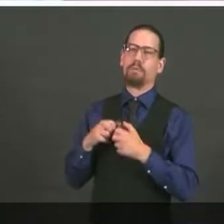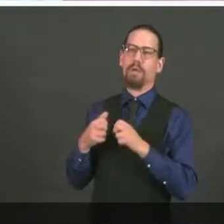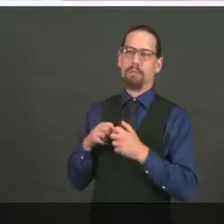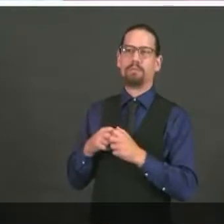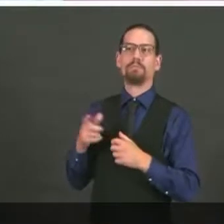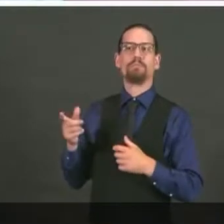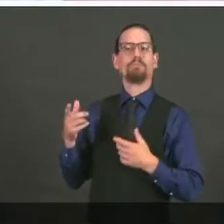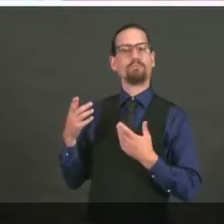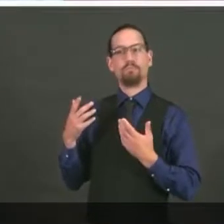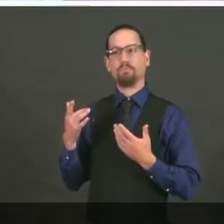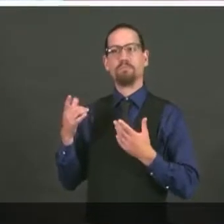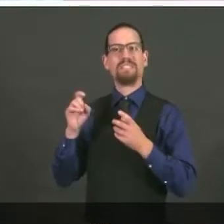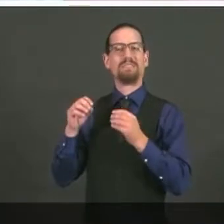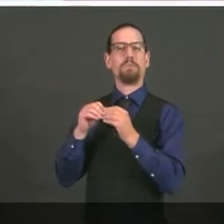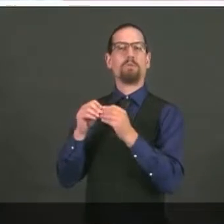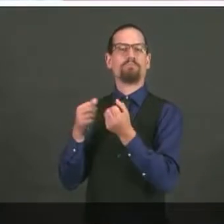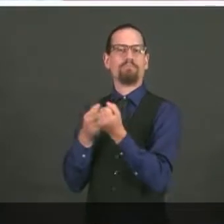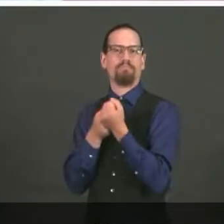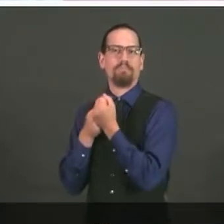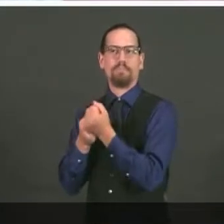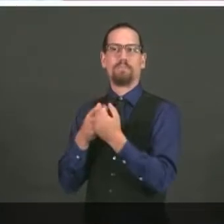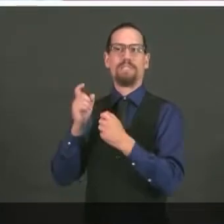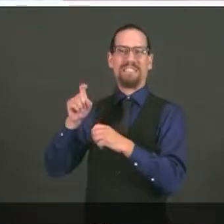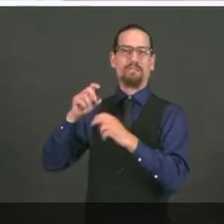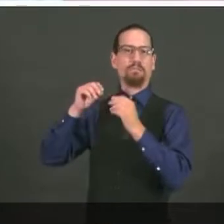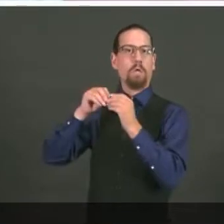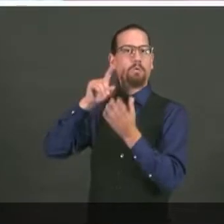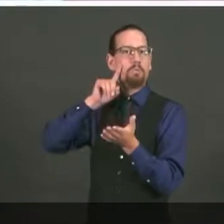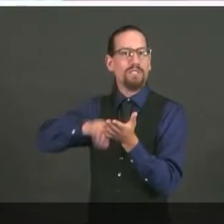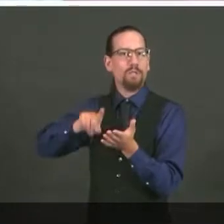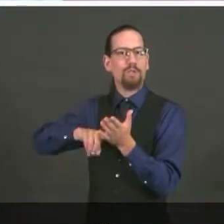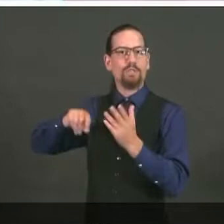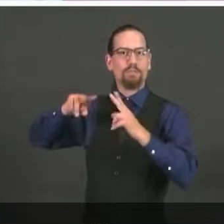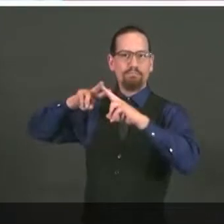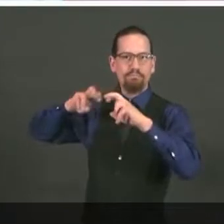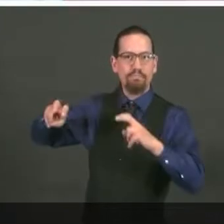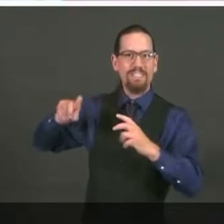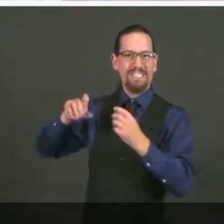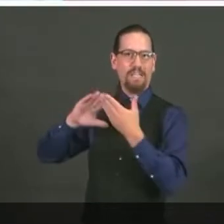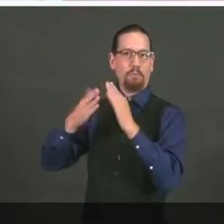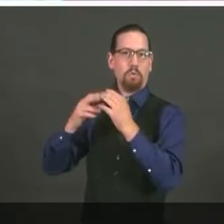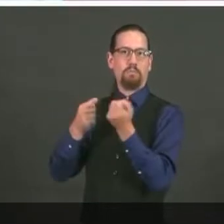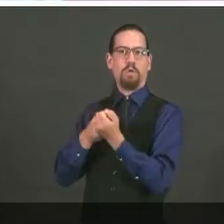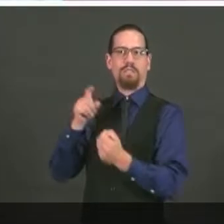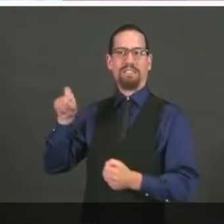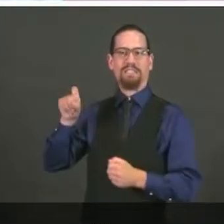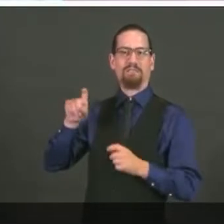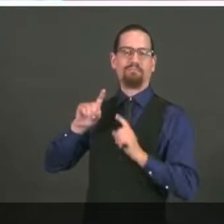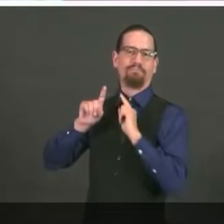resources, more inspectors in Block Island. And I might even have to take some action. Because it's...